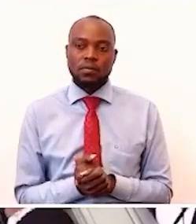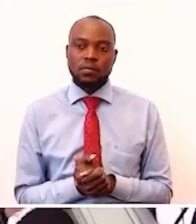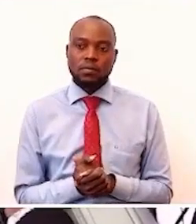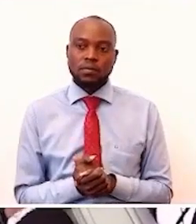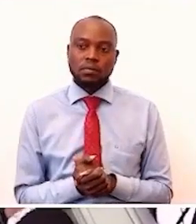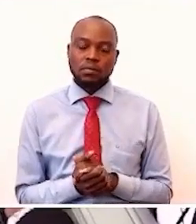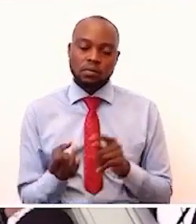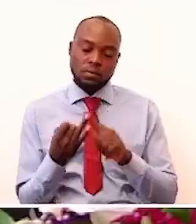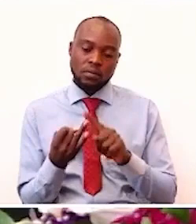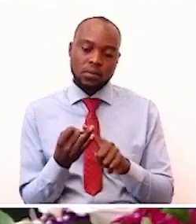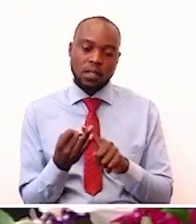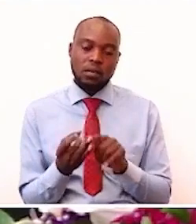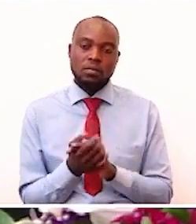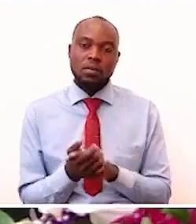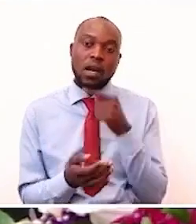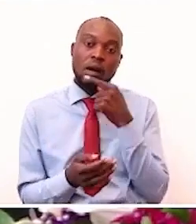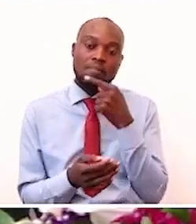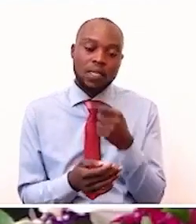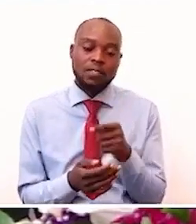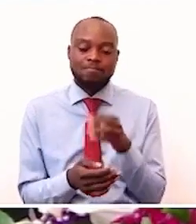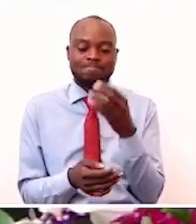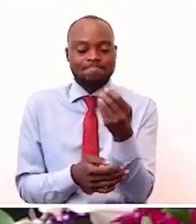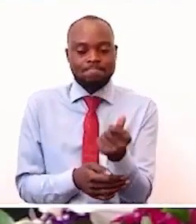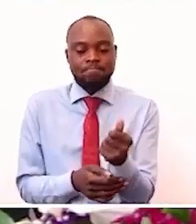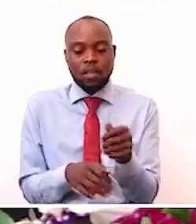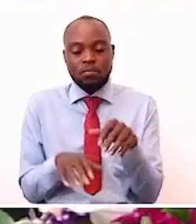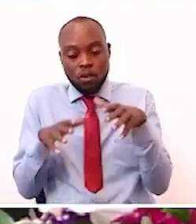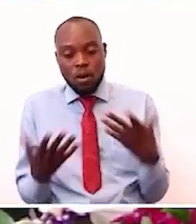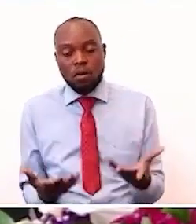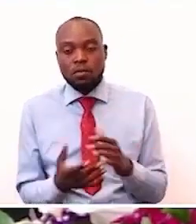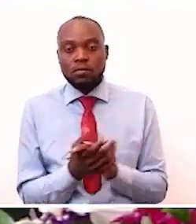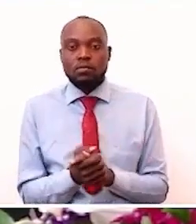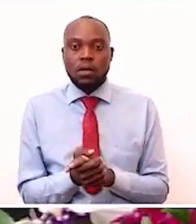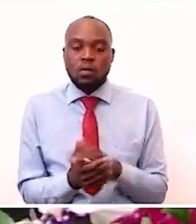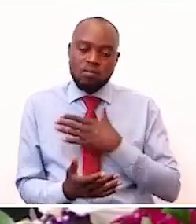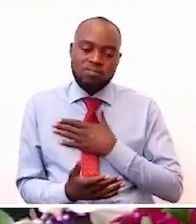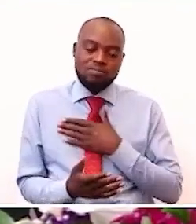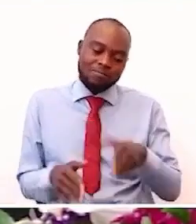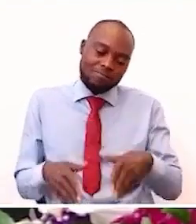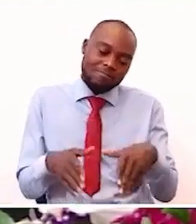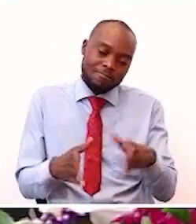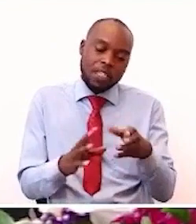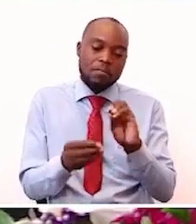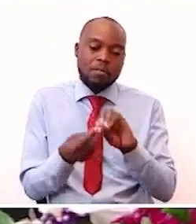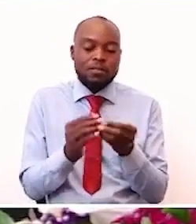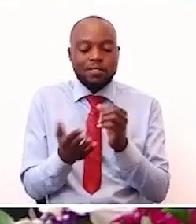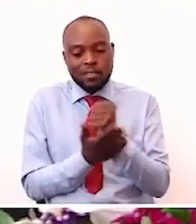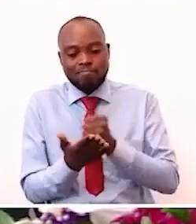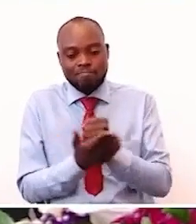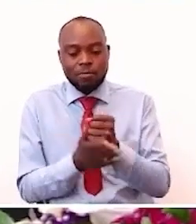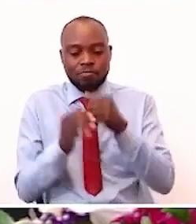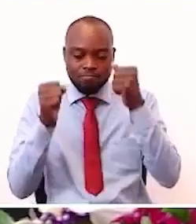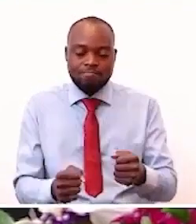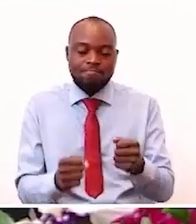2, when we're talking of African financial architecture, and for me, these are the ways we can help implement the various